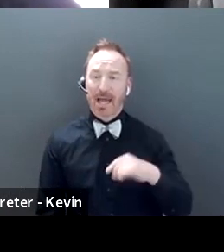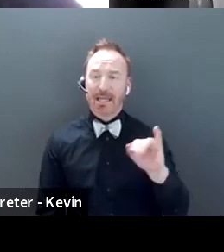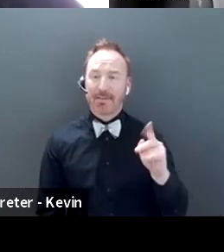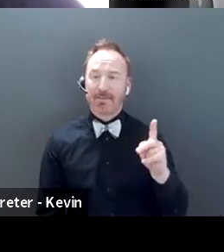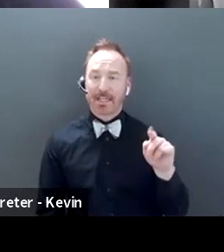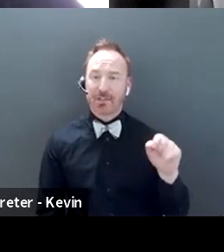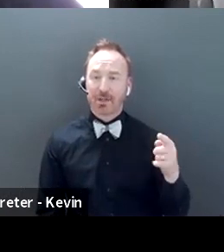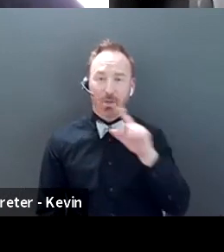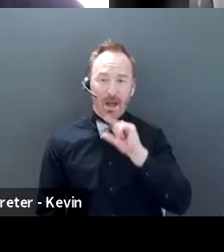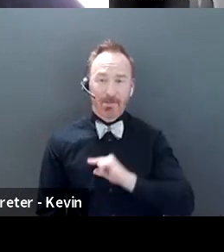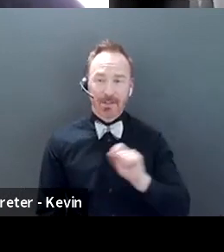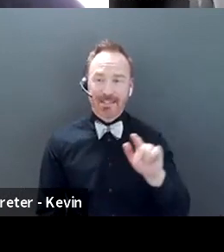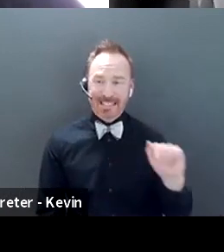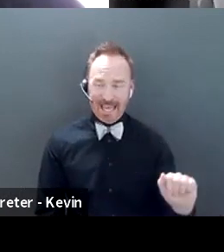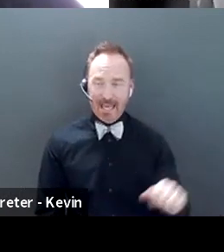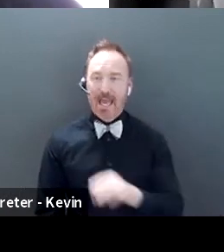jordan.huntsberger@innovationguelph.ca and Mickey's is